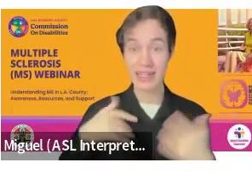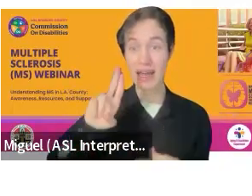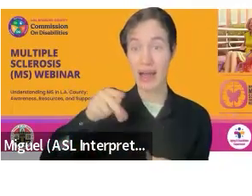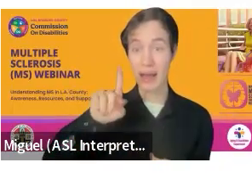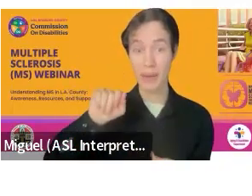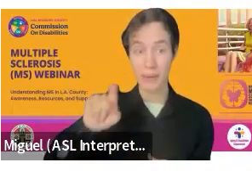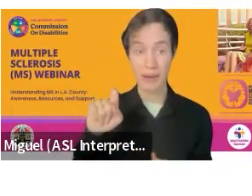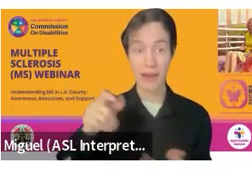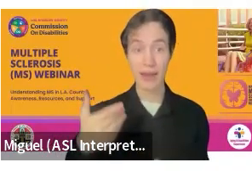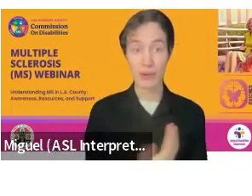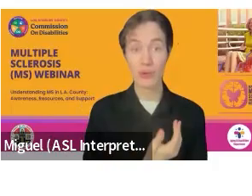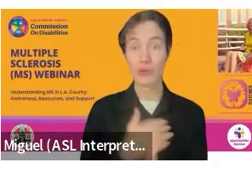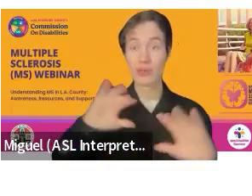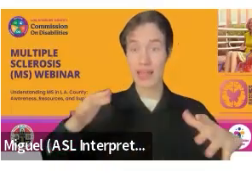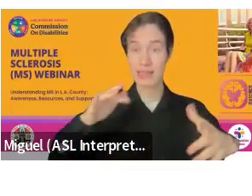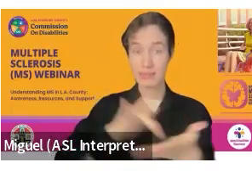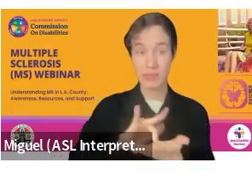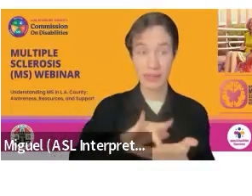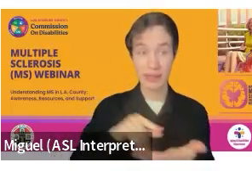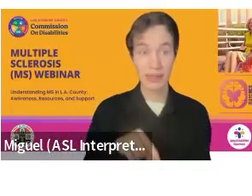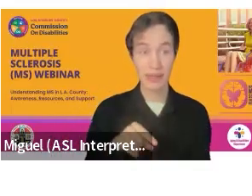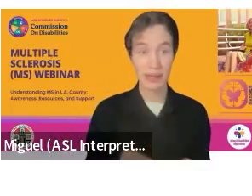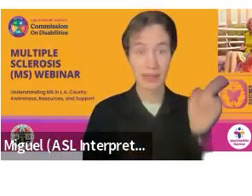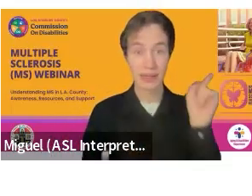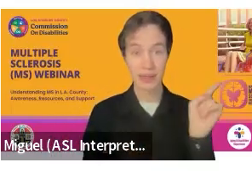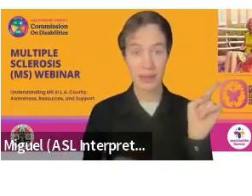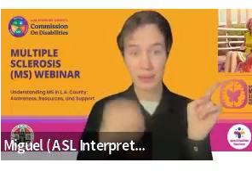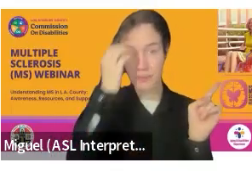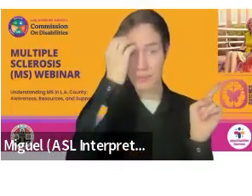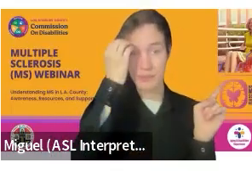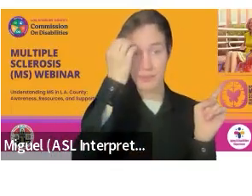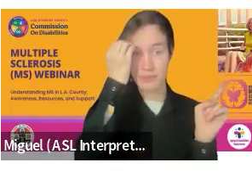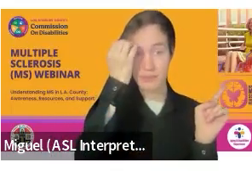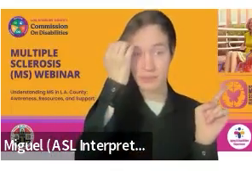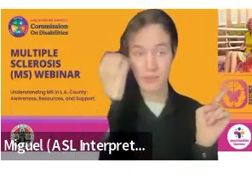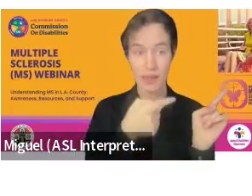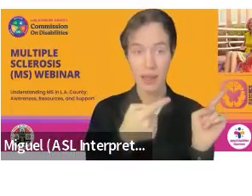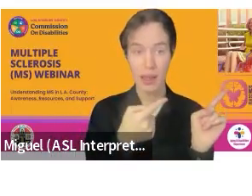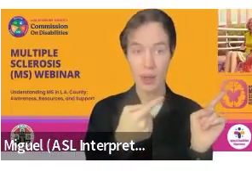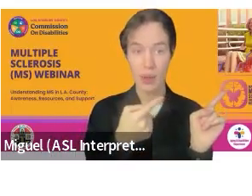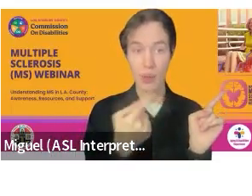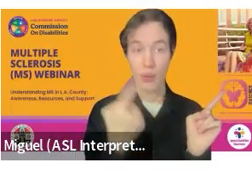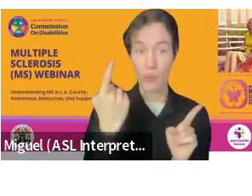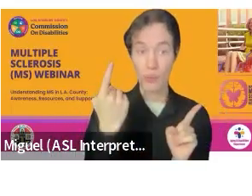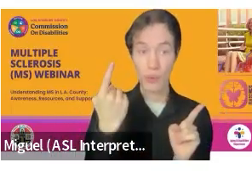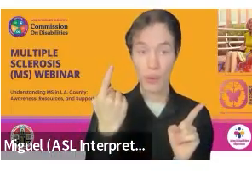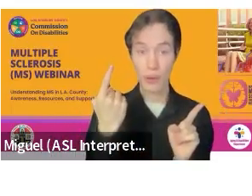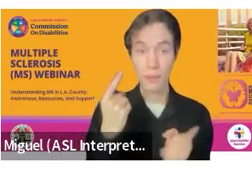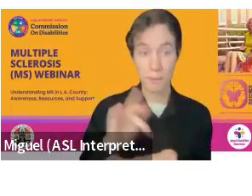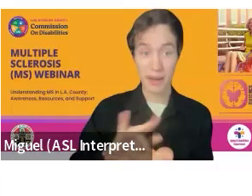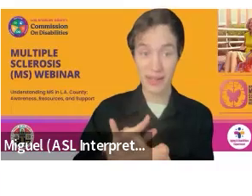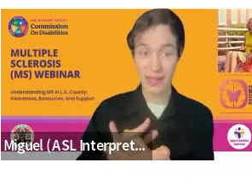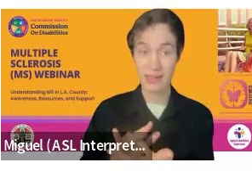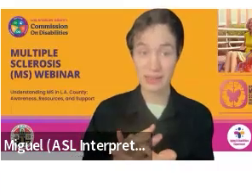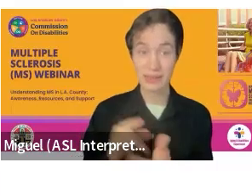being studied in progressive MS, which is the BTK inhibitor class. And one of those medications, which was fenebrutinib, actually did have